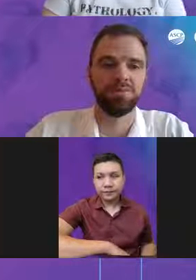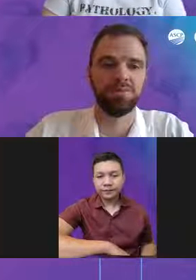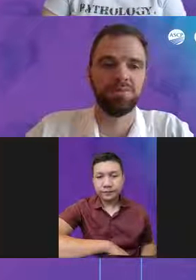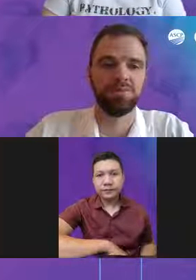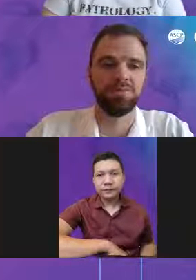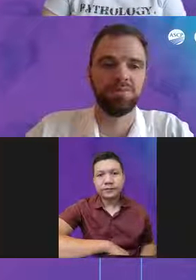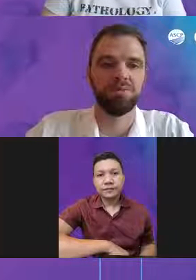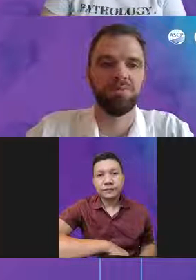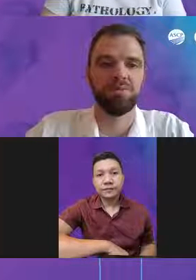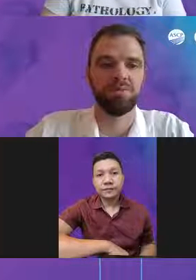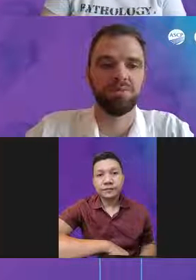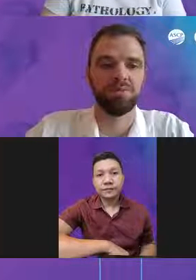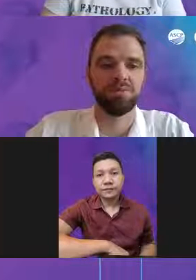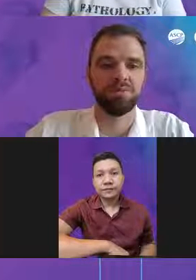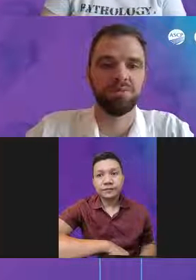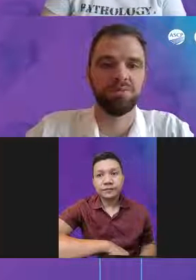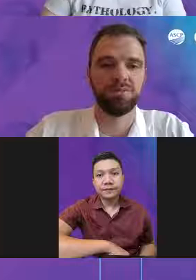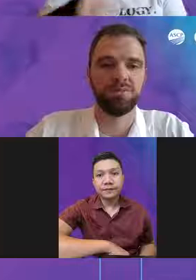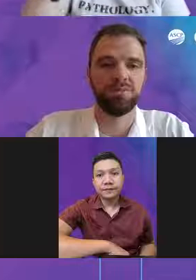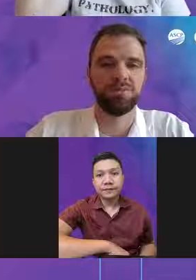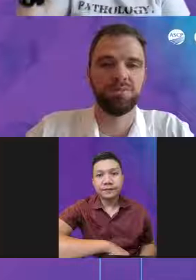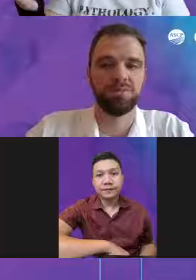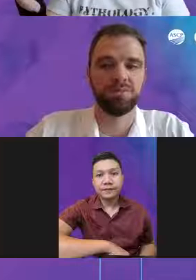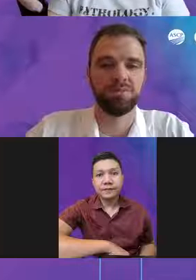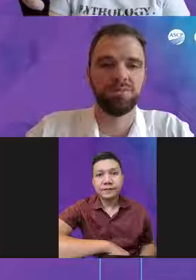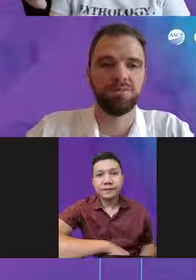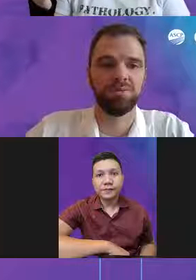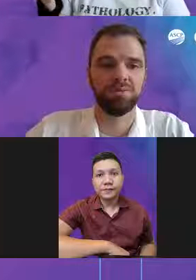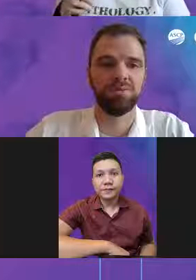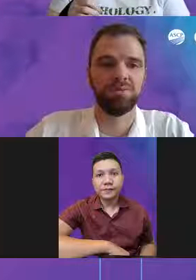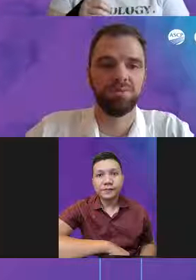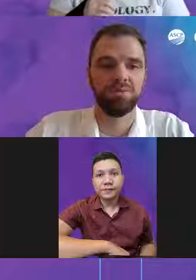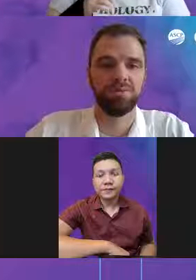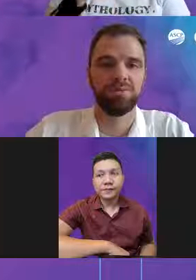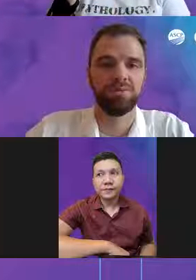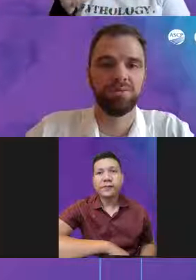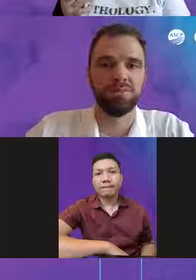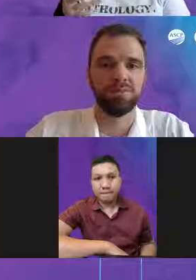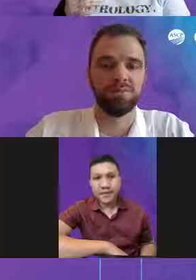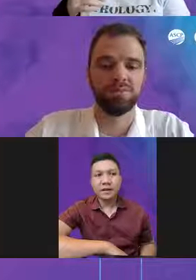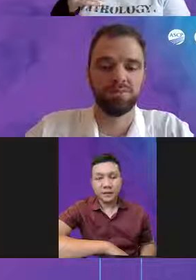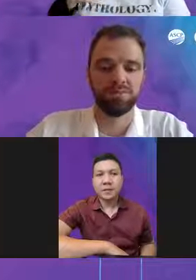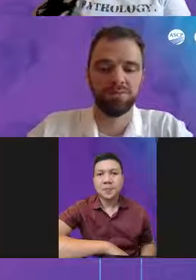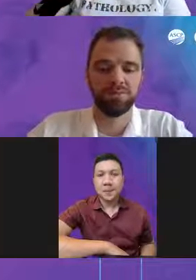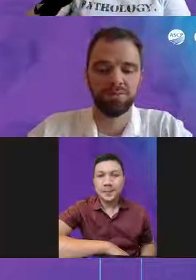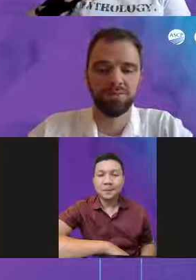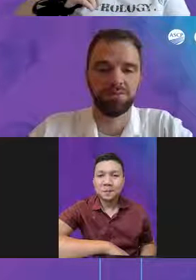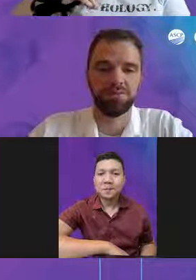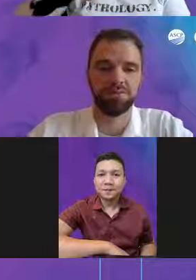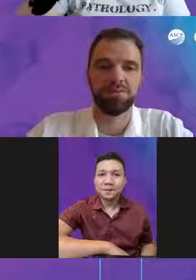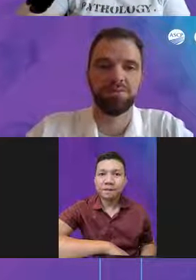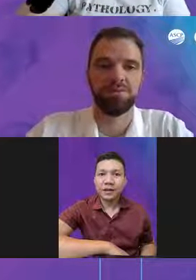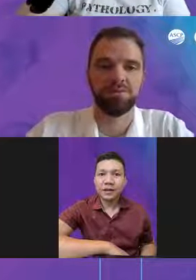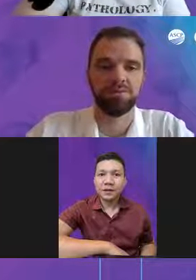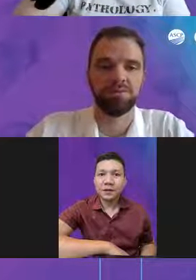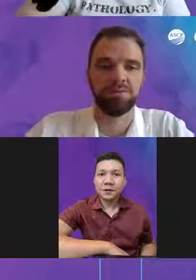granulocytes. And when you think of eosinophils, right, you think of those bright, like